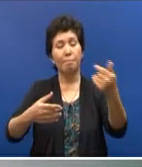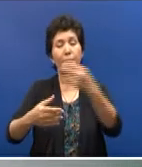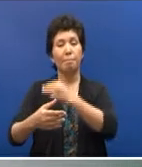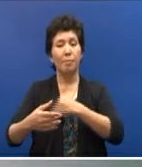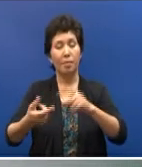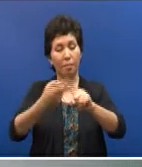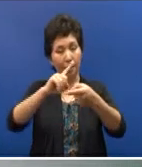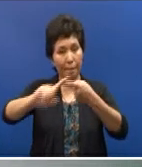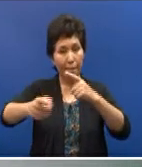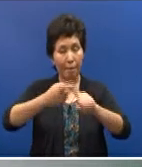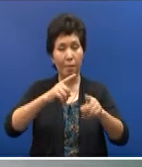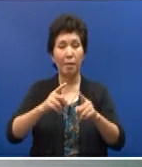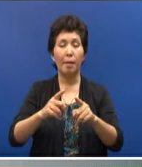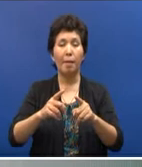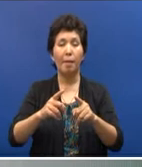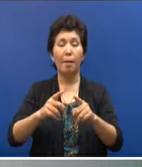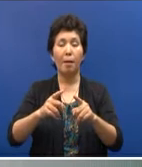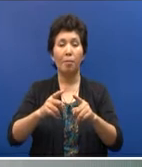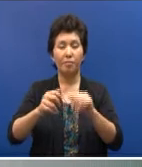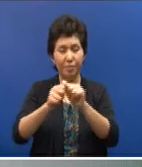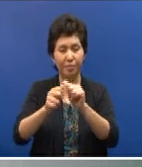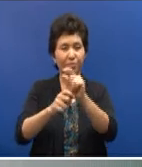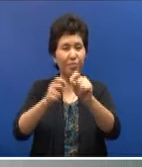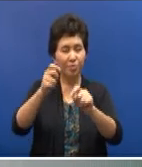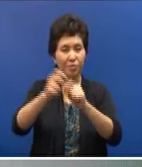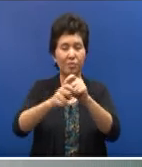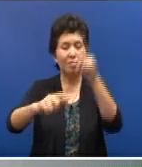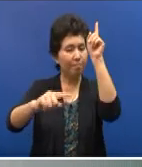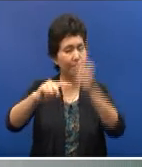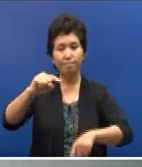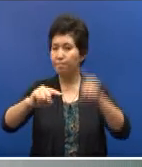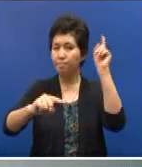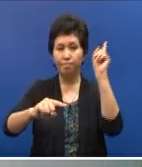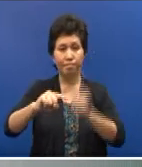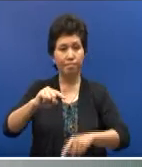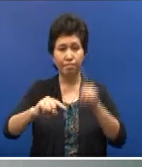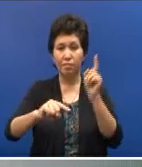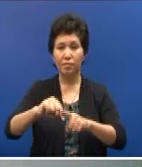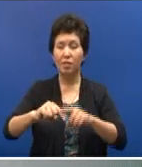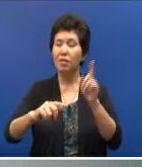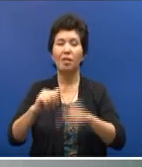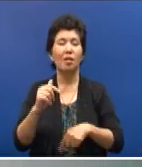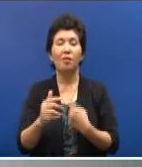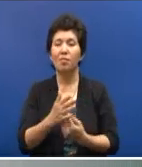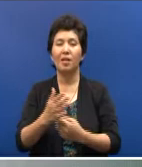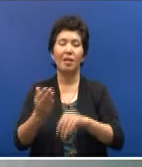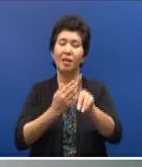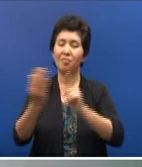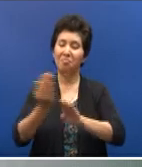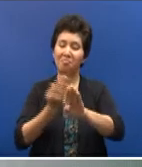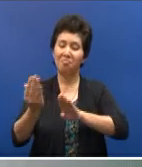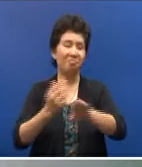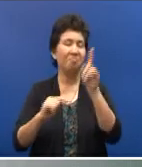system whereby it is fixed upon birth and cannot be negotiated for as long as the